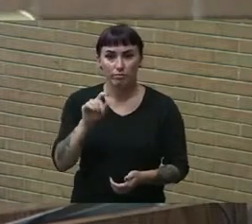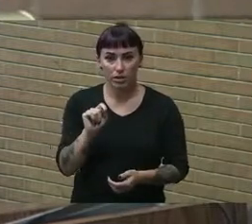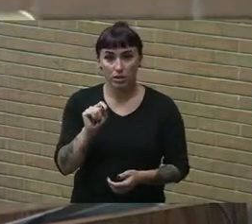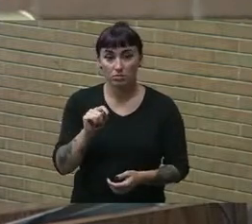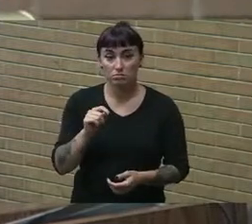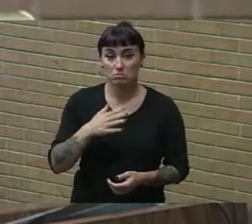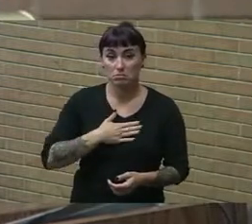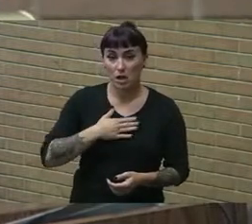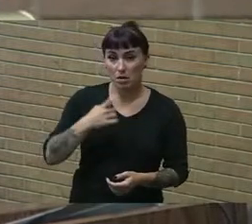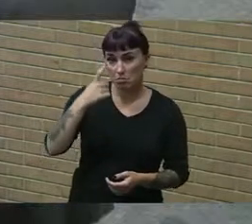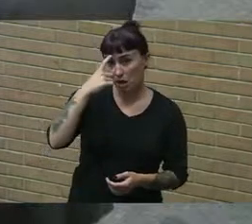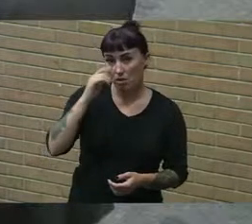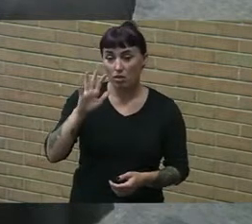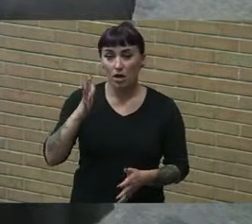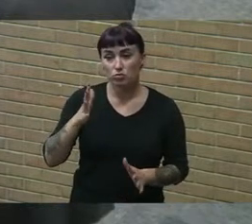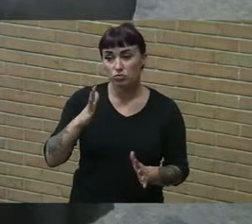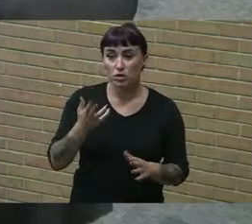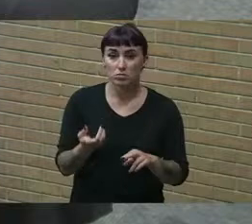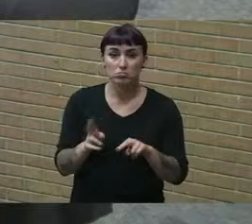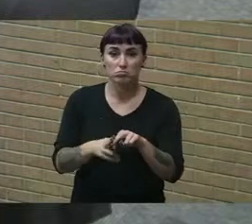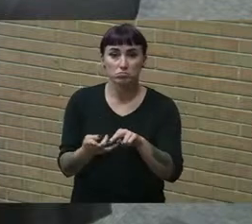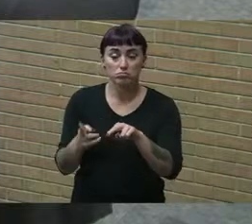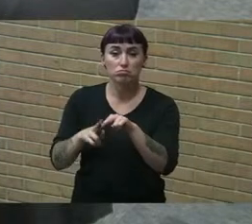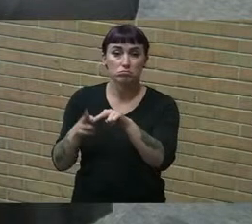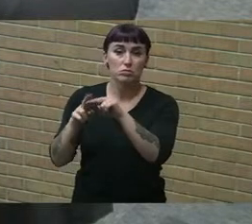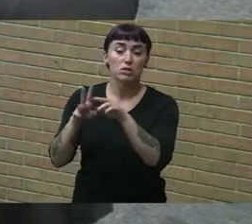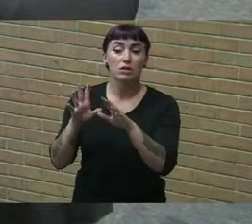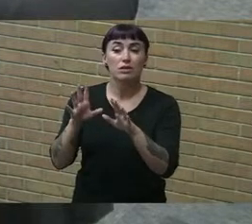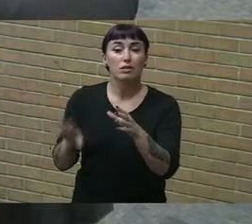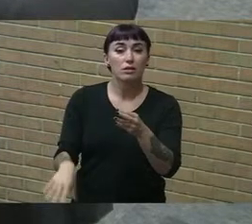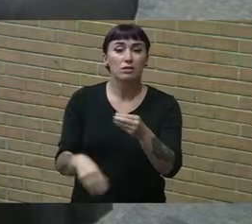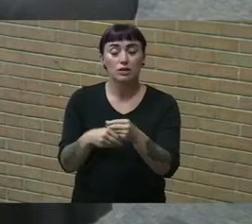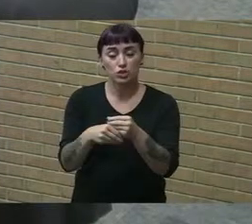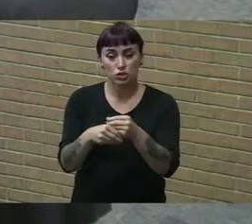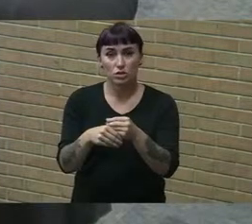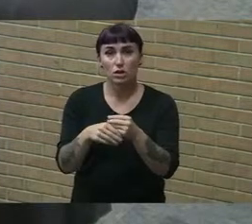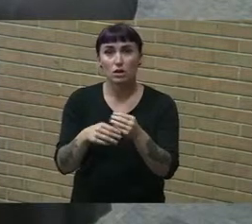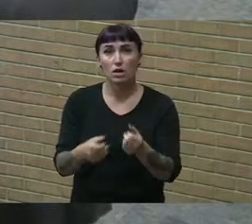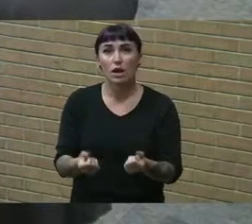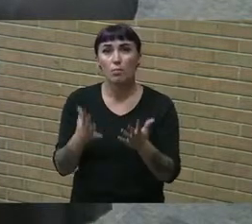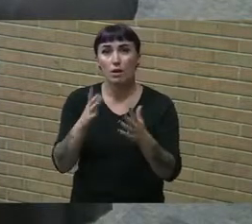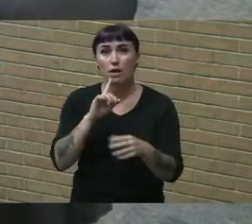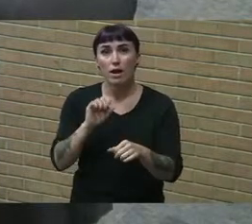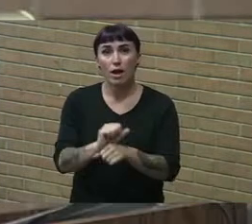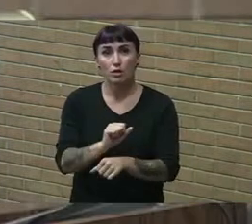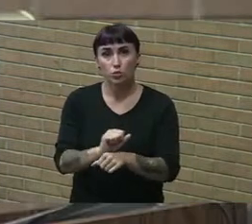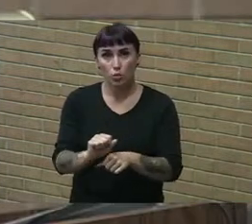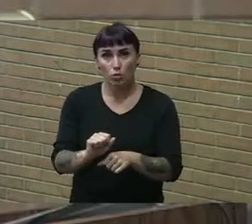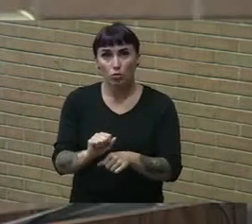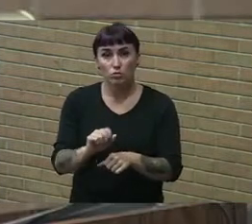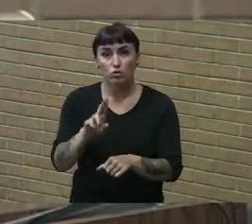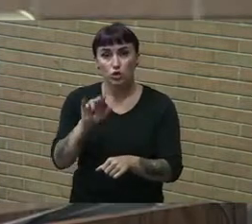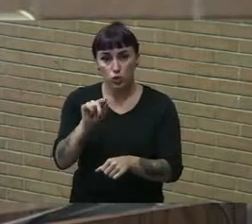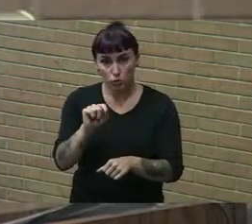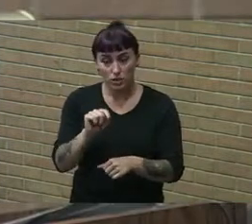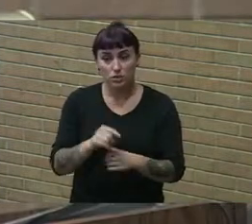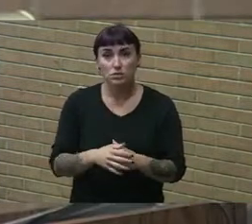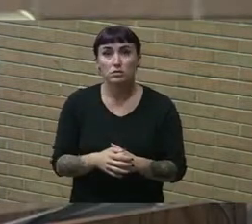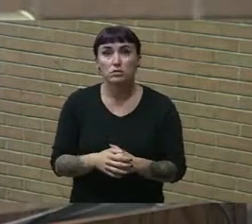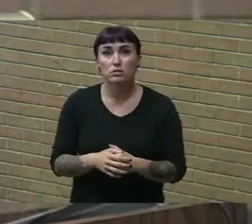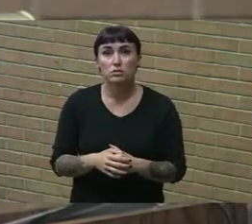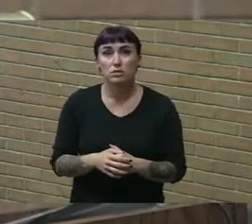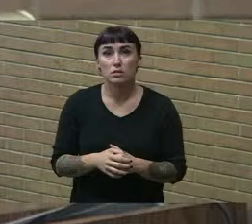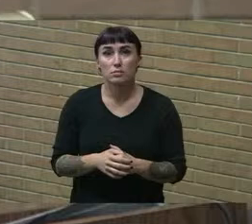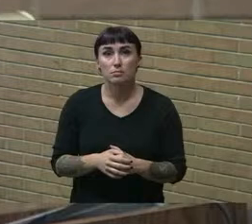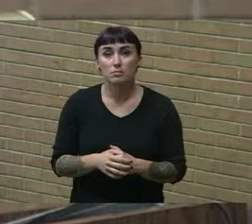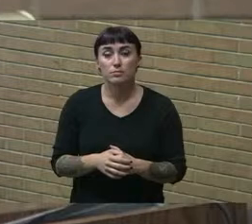to my mind, that's relatively incremental. In addition, the number of actual units